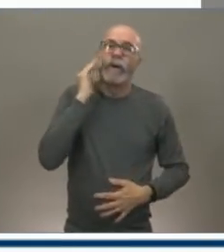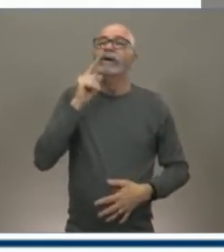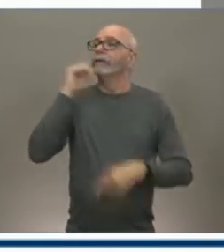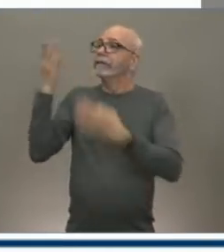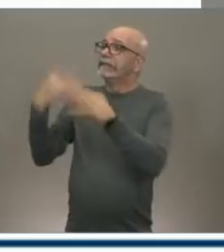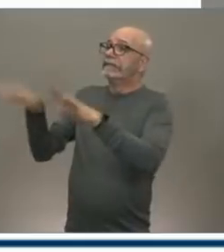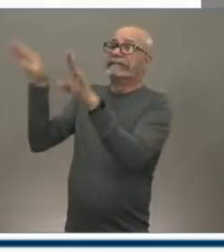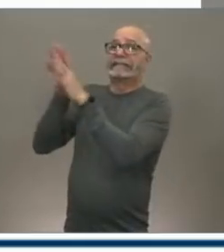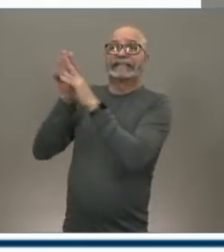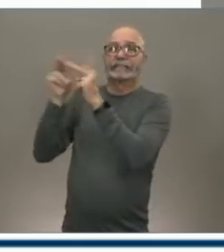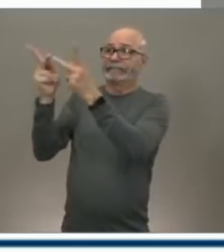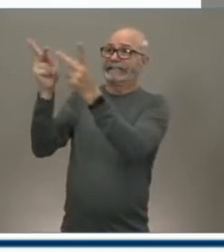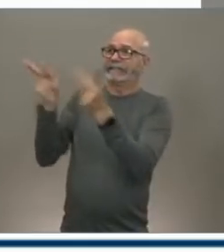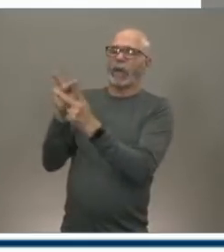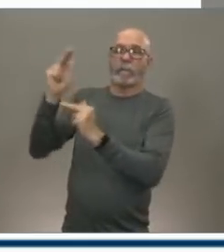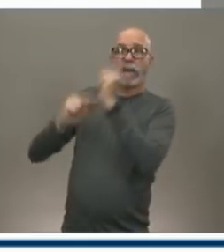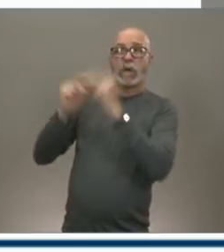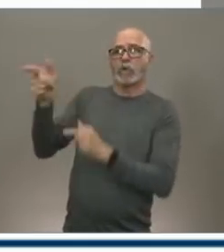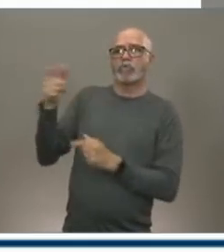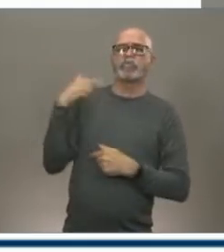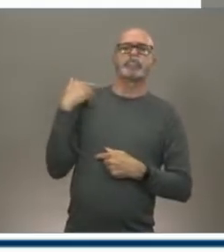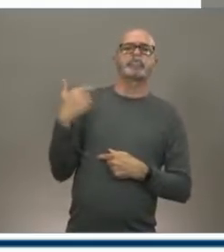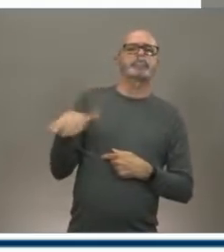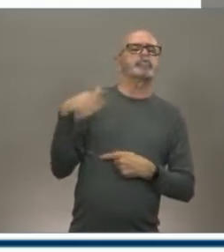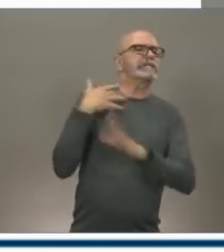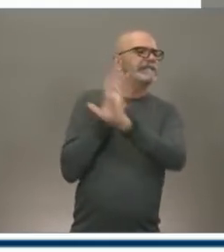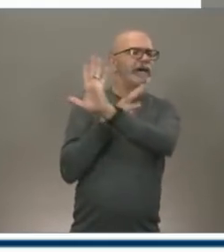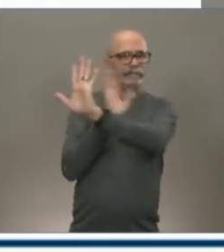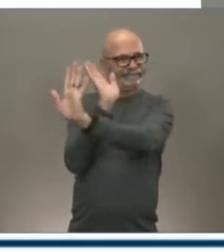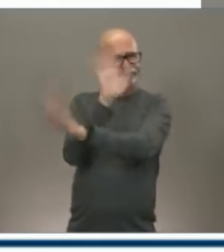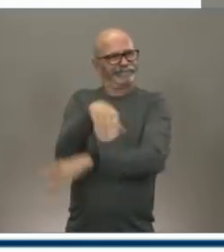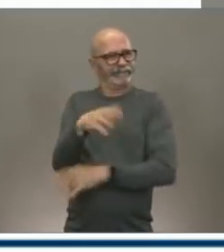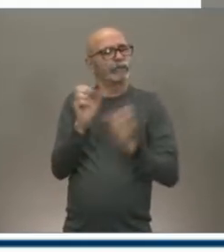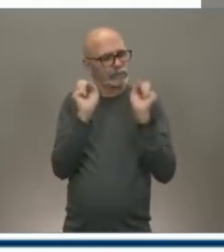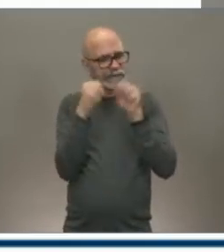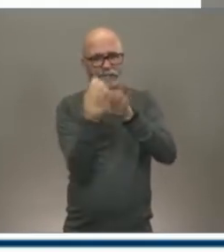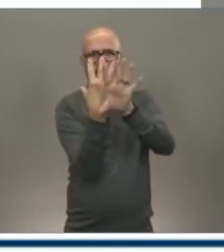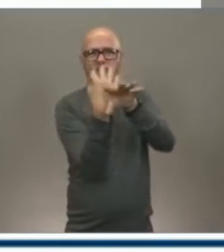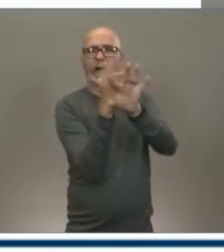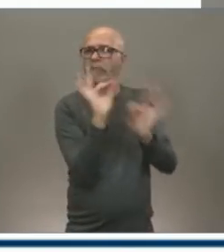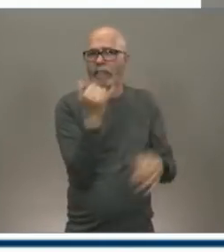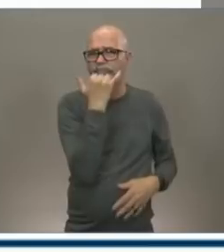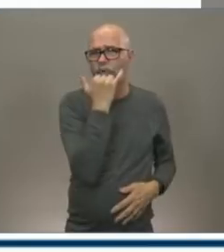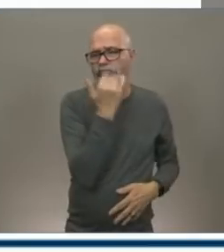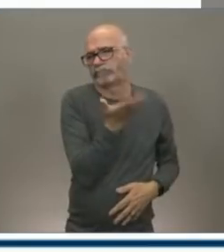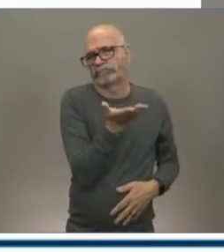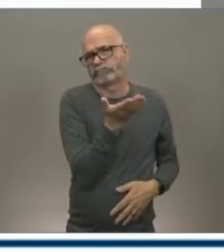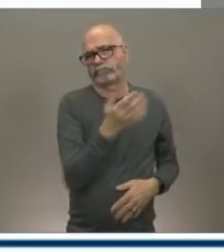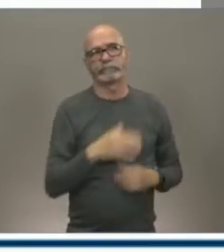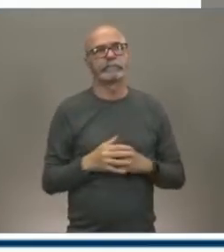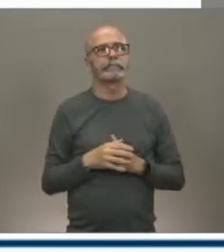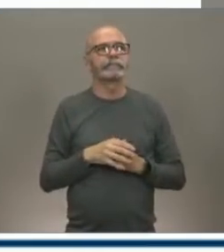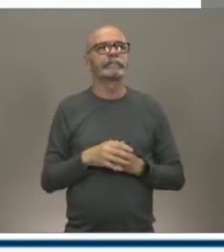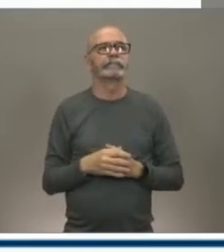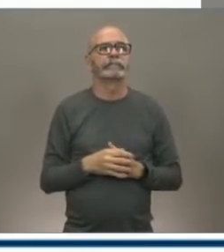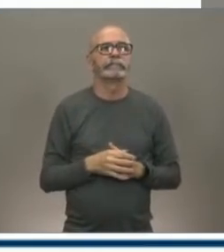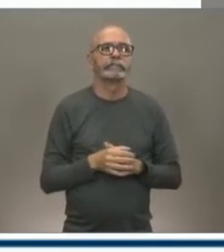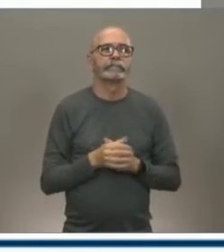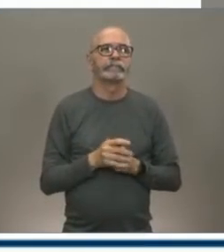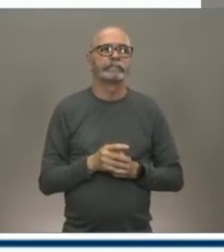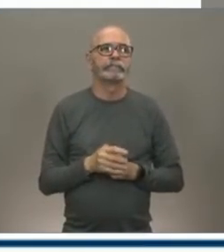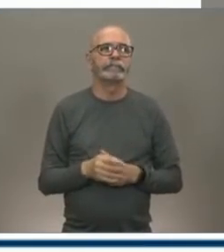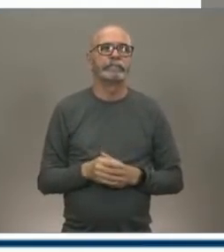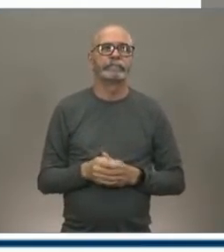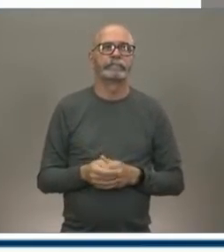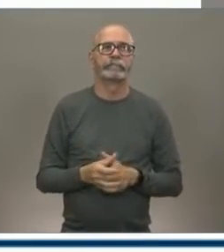fitness facilities down in Halifax, virtual classes can happen. So before I wrap up today, I just do want to talk a bit more about